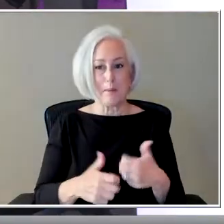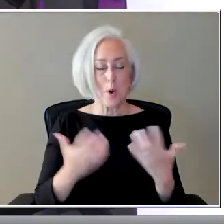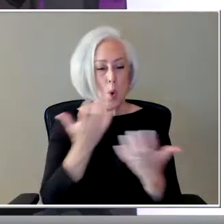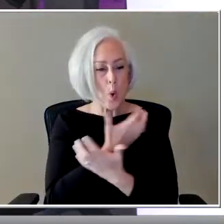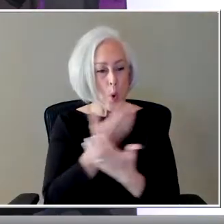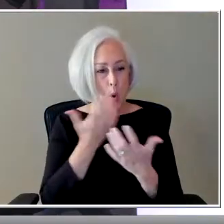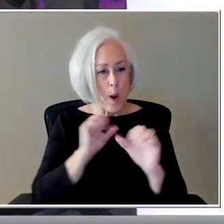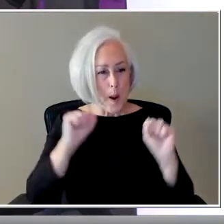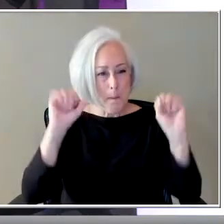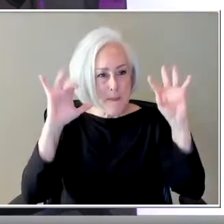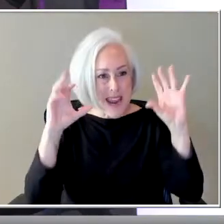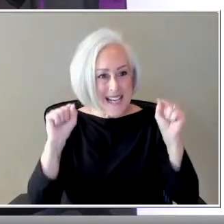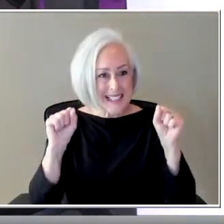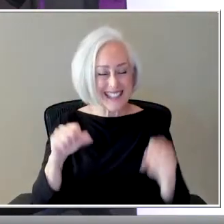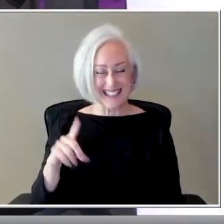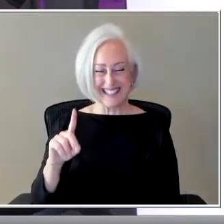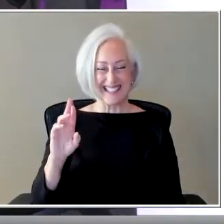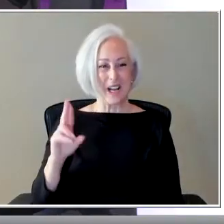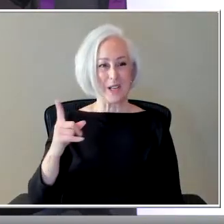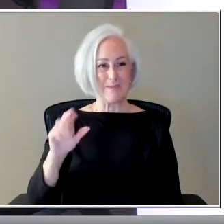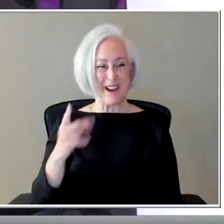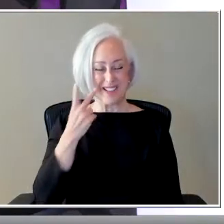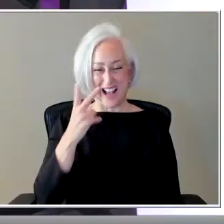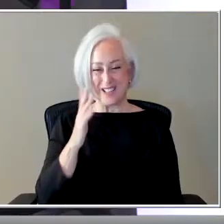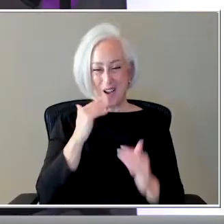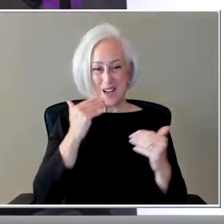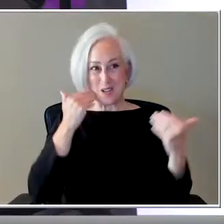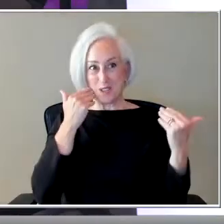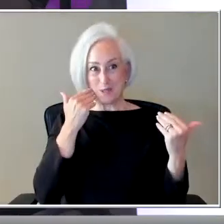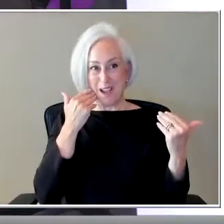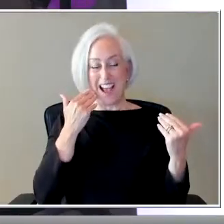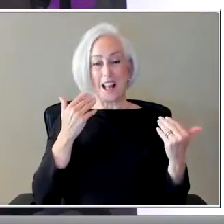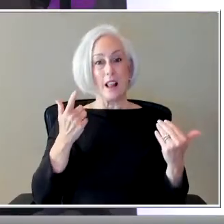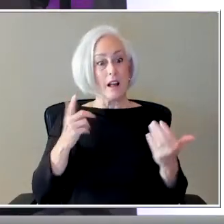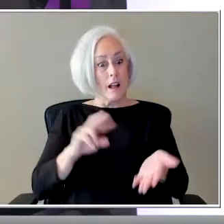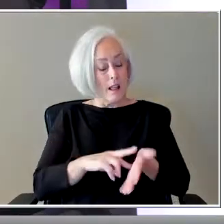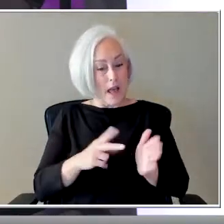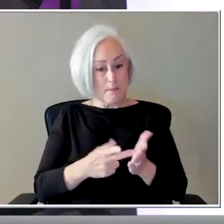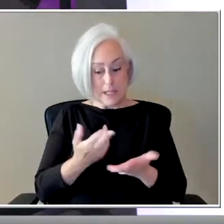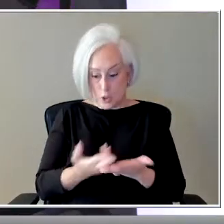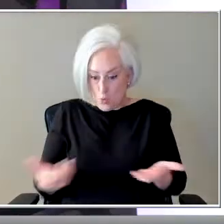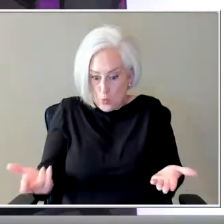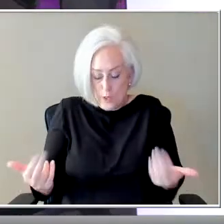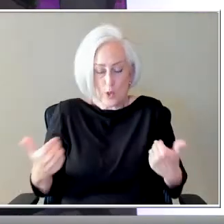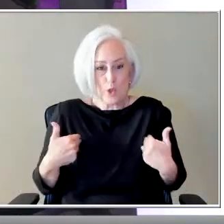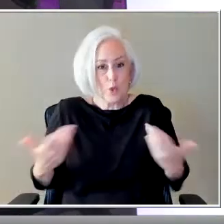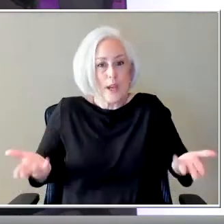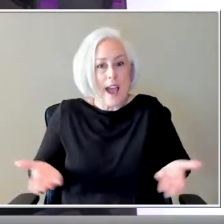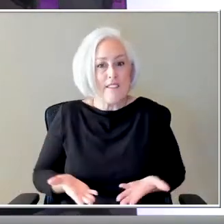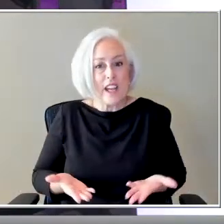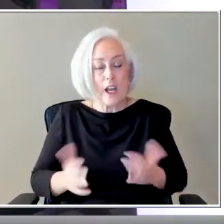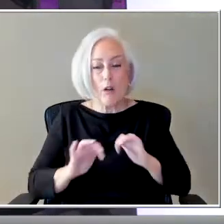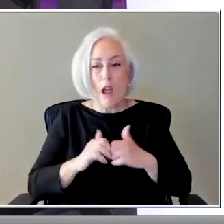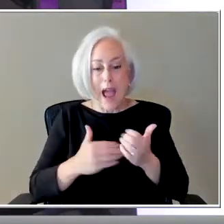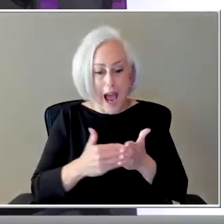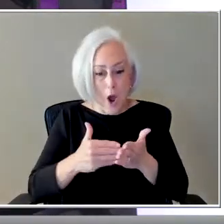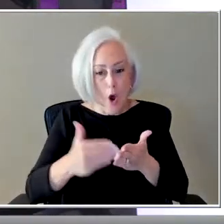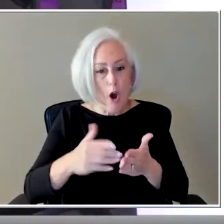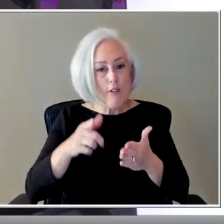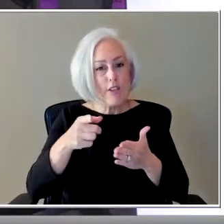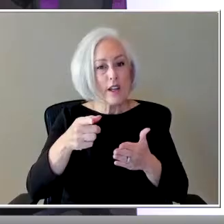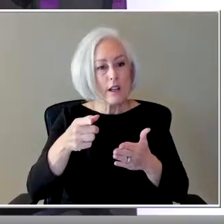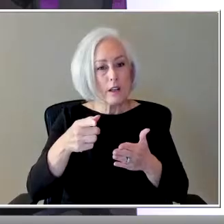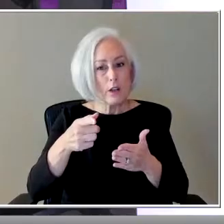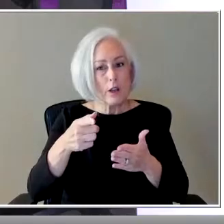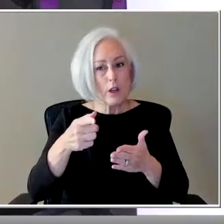you break into a big smile when he's talking about this, this resource that is here. How often then would you say you're able to